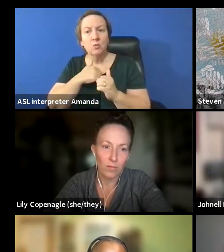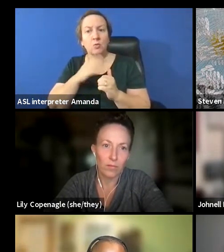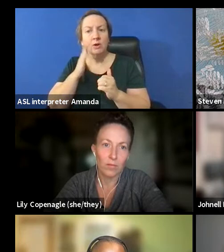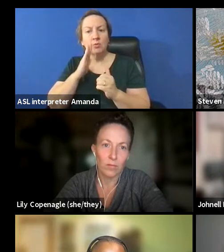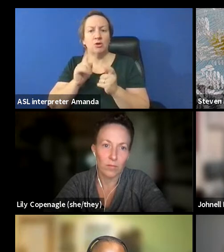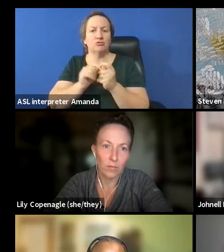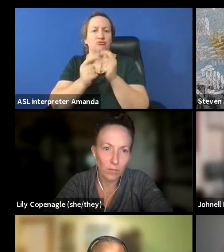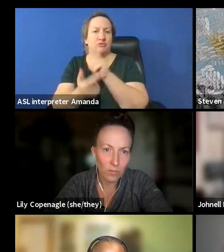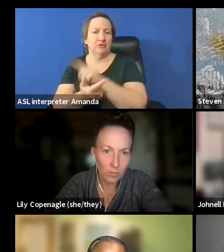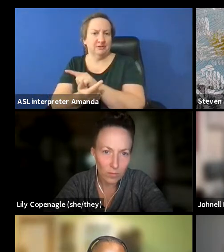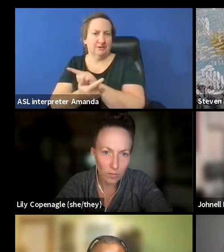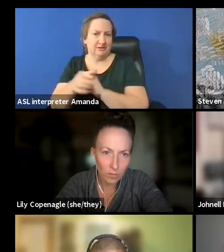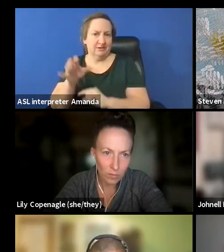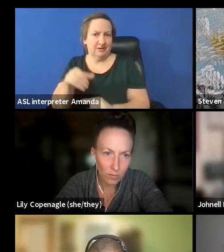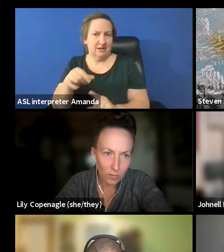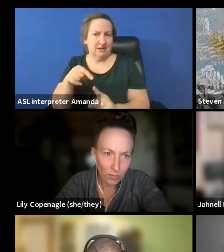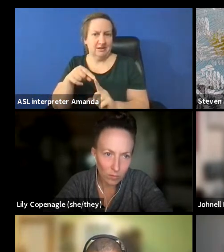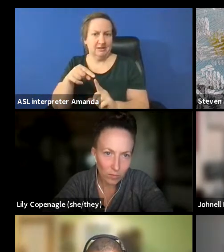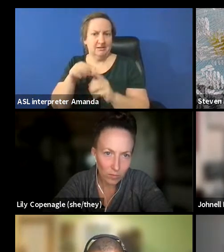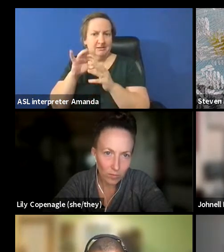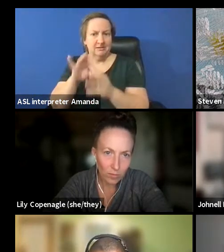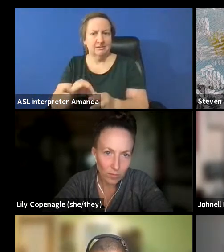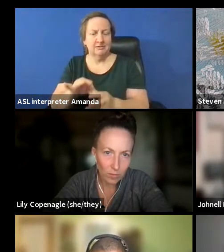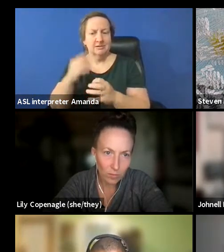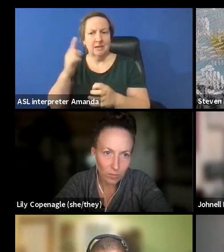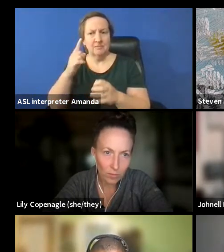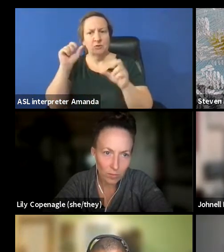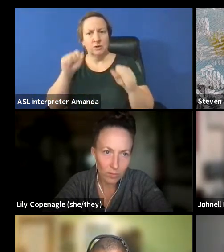translate that into actionable